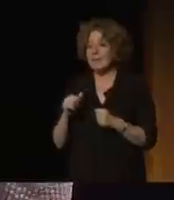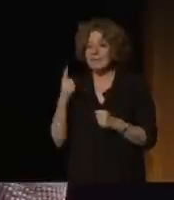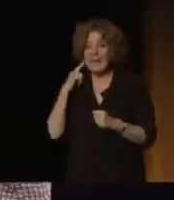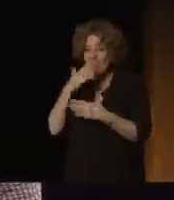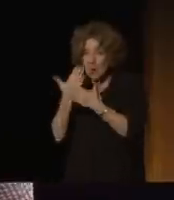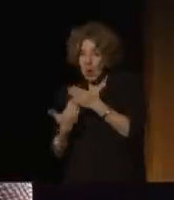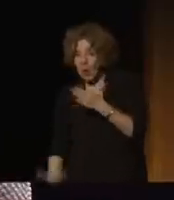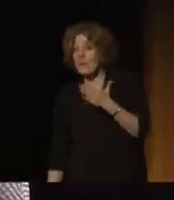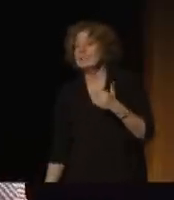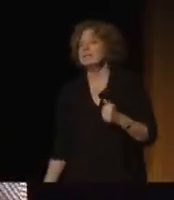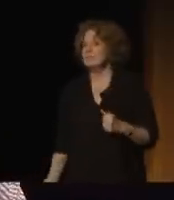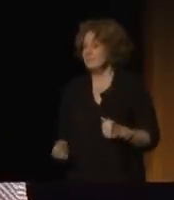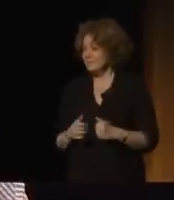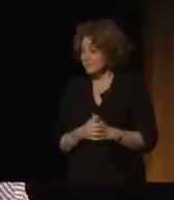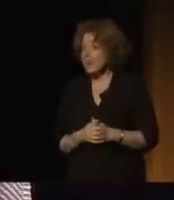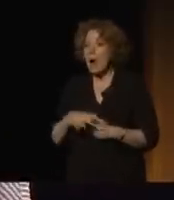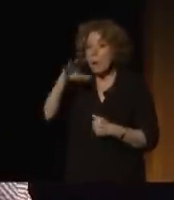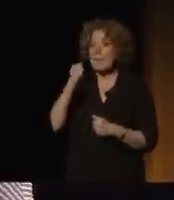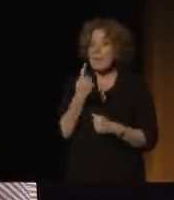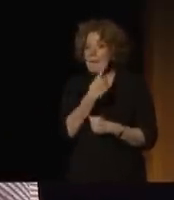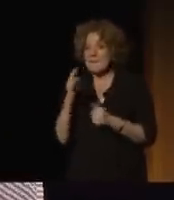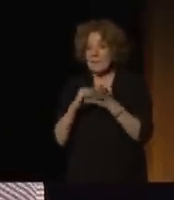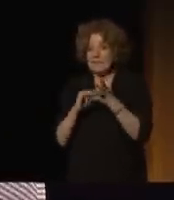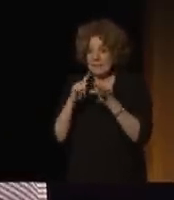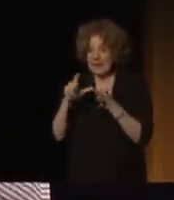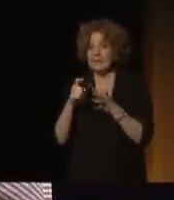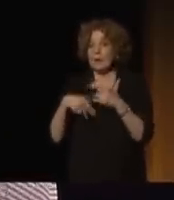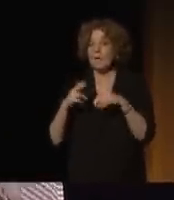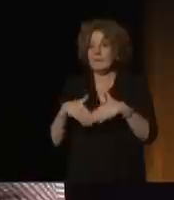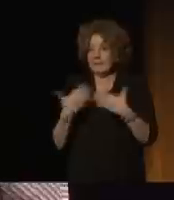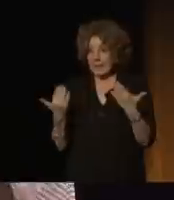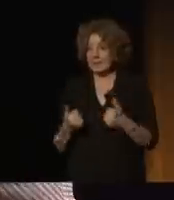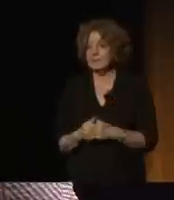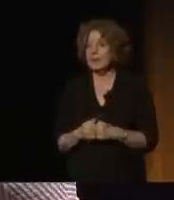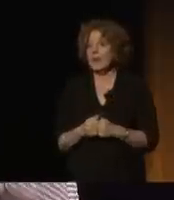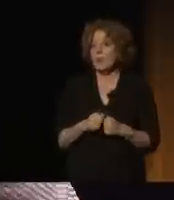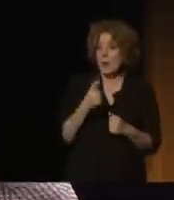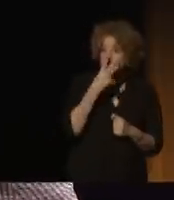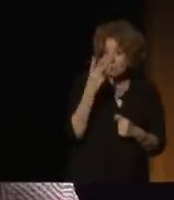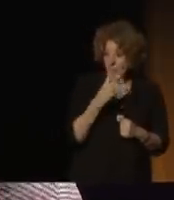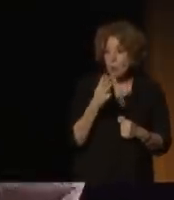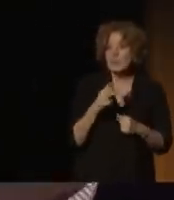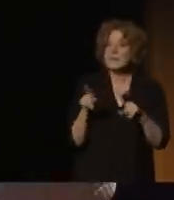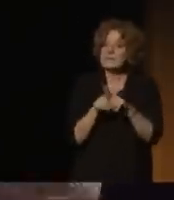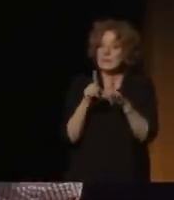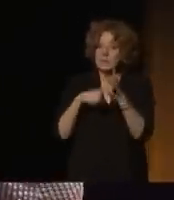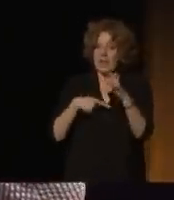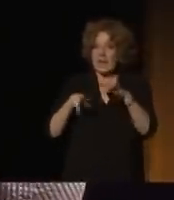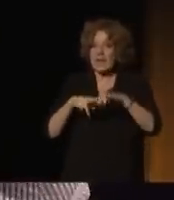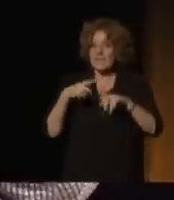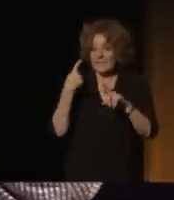I'm going to spare you the other 2 days, but I remember every second of the day of the Kennedy assassination. Okay? And I was 13 years old, and I can tell you what I was wearing. I will